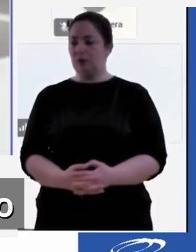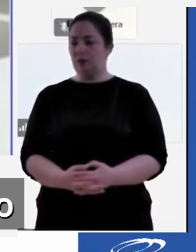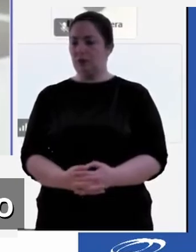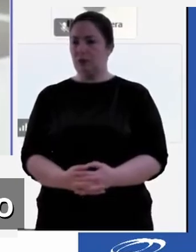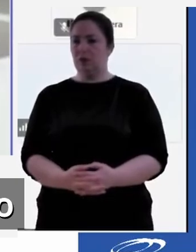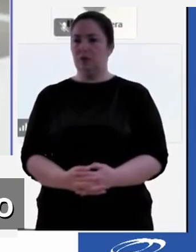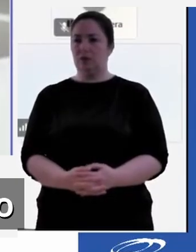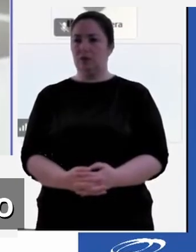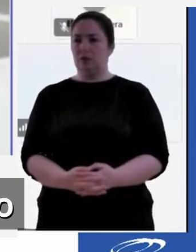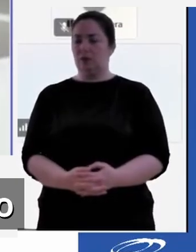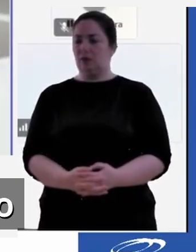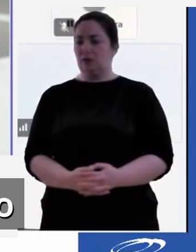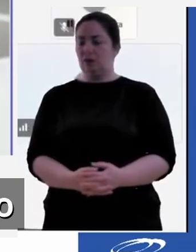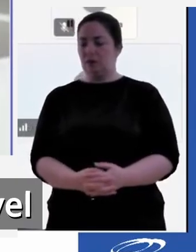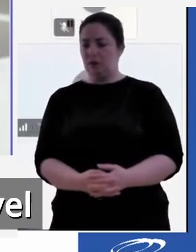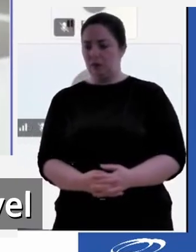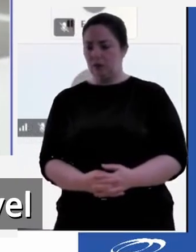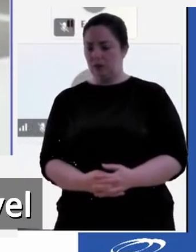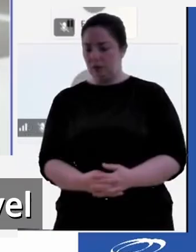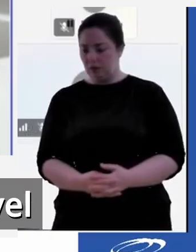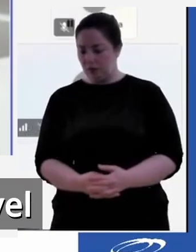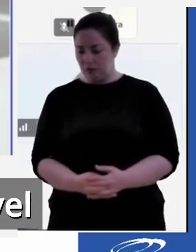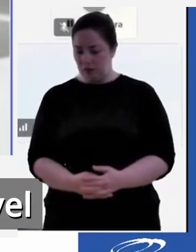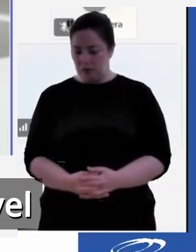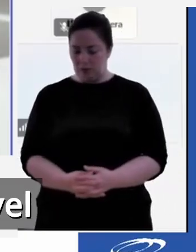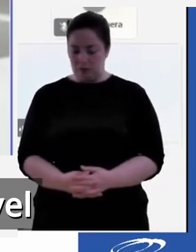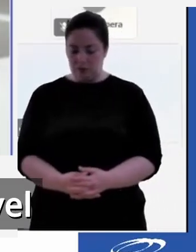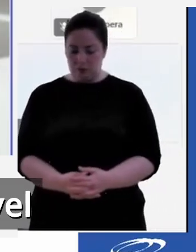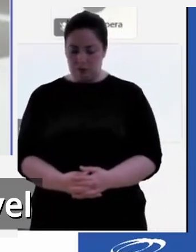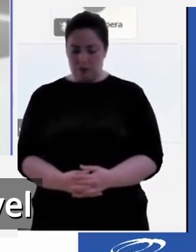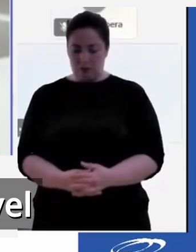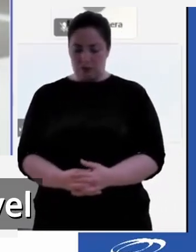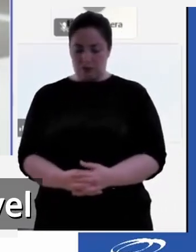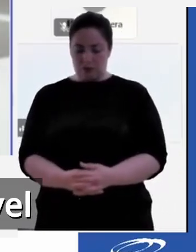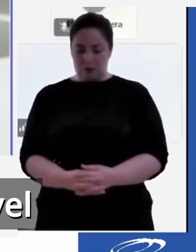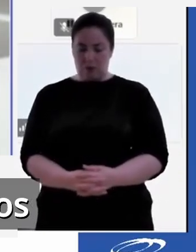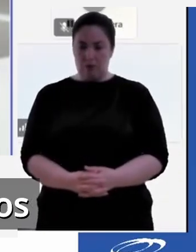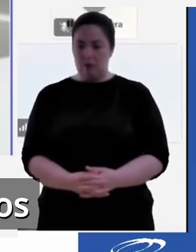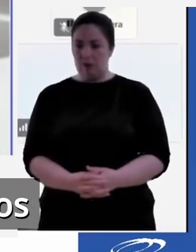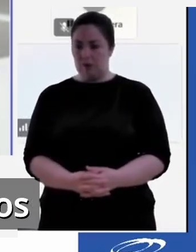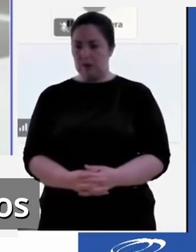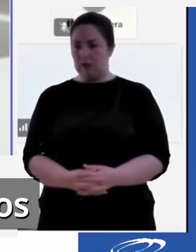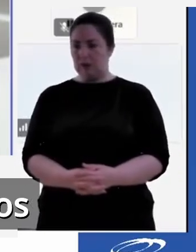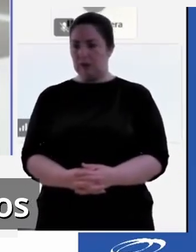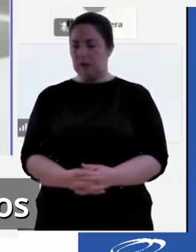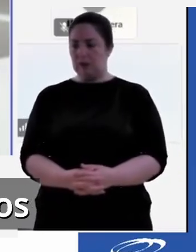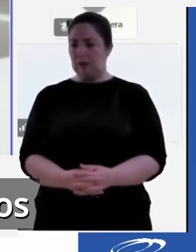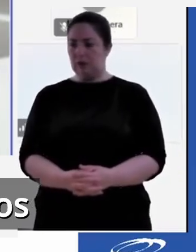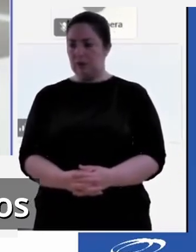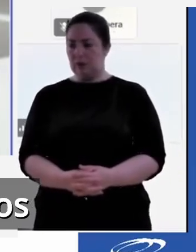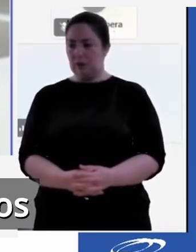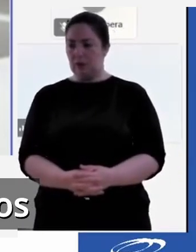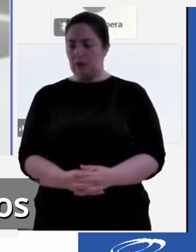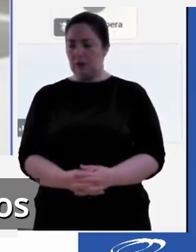you needed 5 or 6 tissue specimens from around the implant. And certainly that's possible that you could collect that. In fact, we